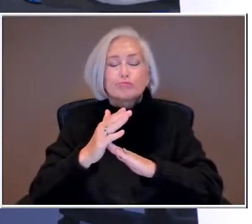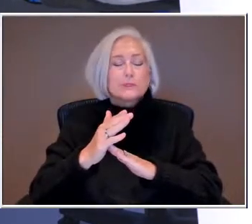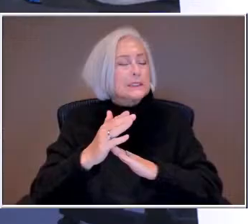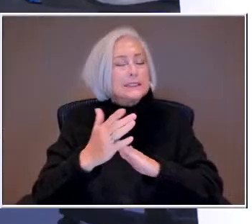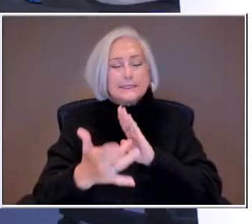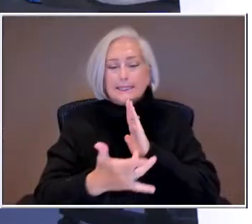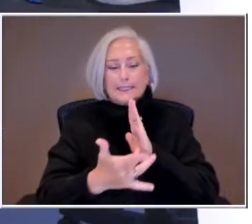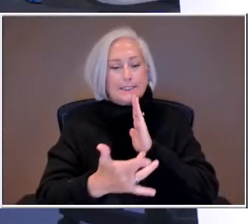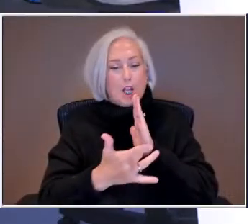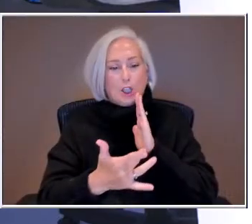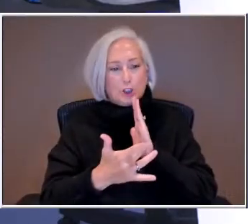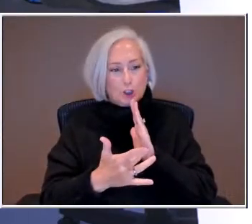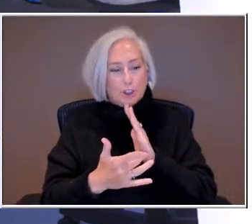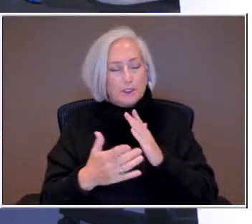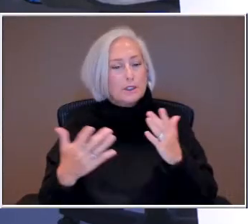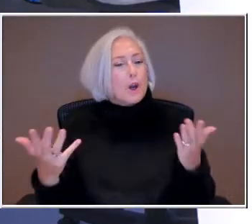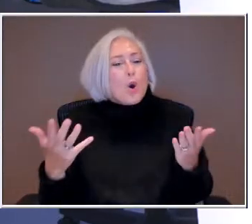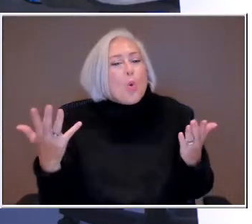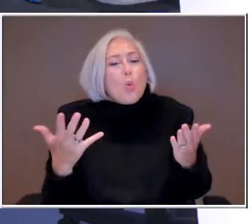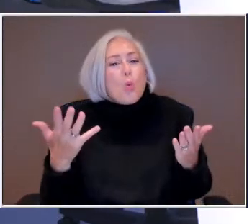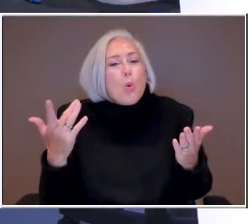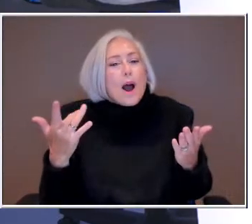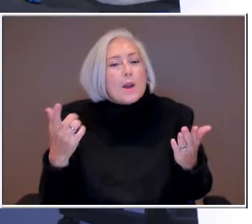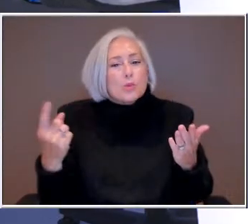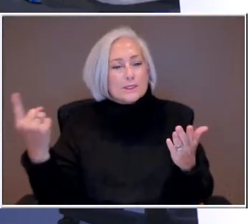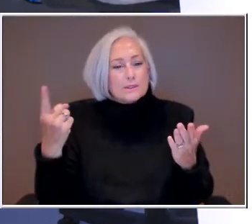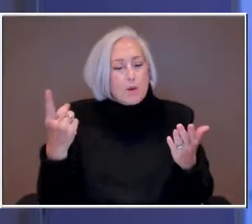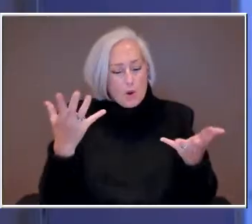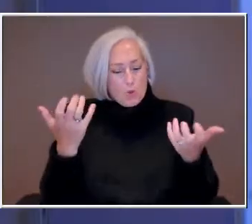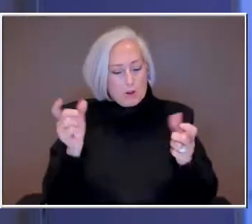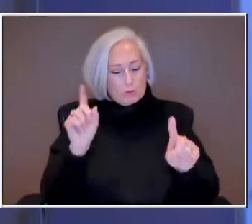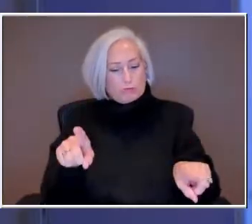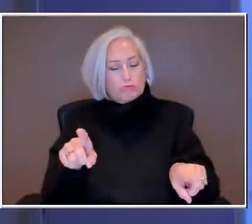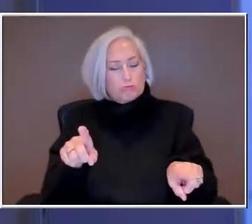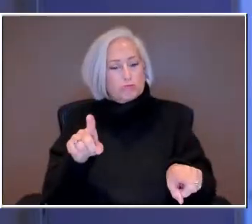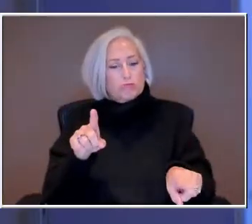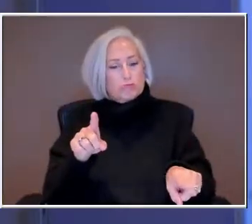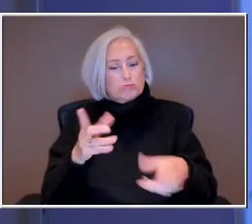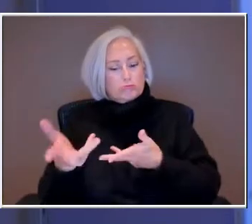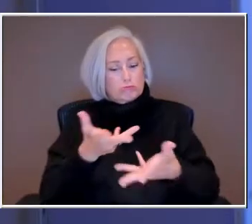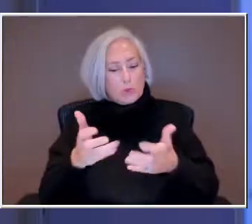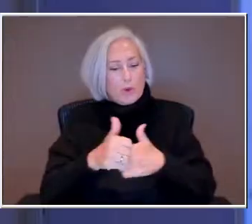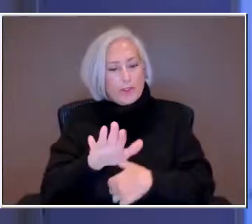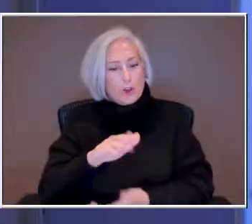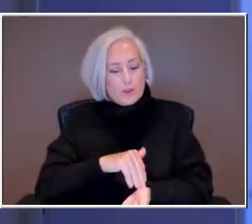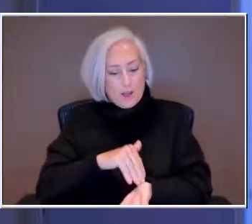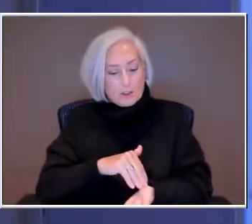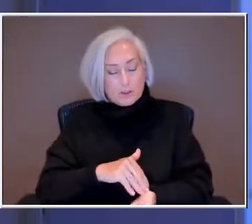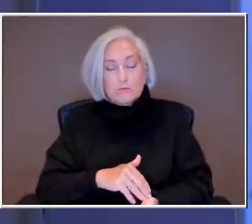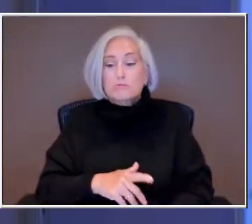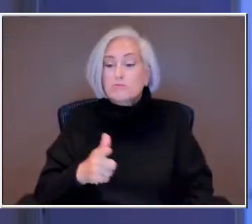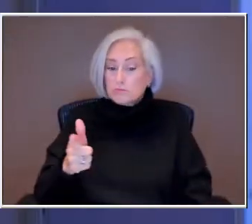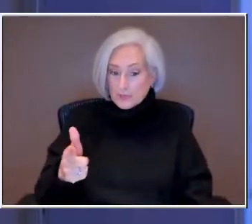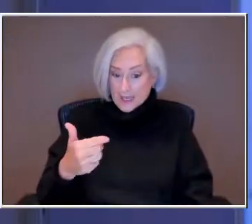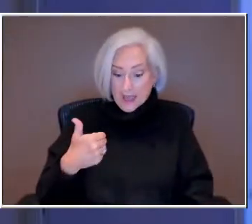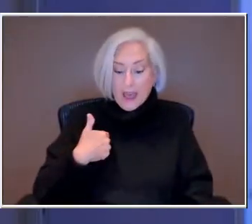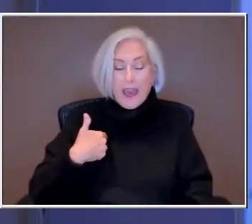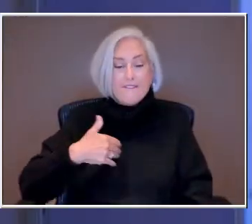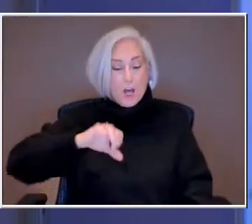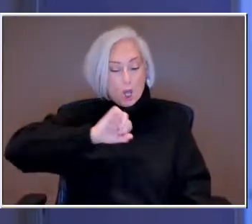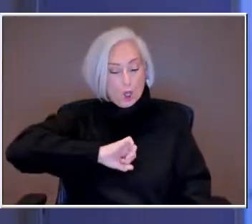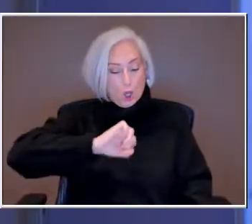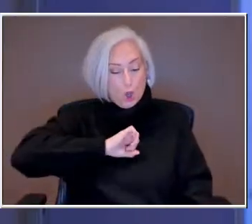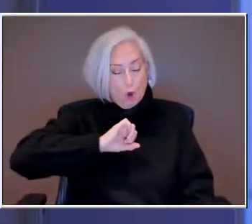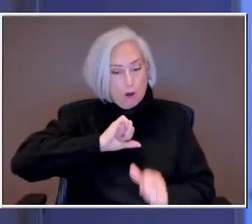for somebody to see their doctor when it comes to lung cancer. I mean, definitely, I think a cough that's persistent, usually people first go to their primary care physician,